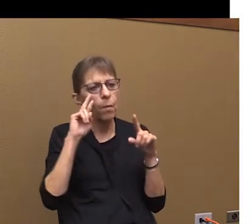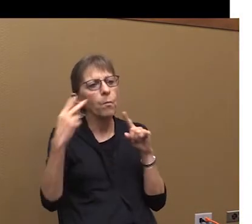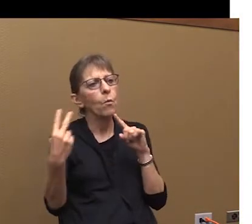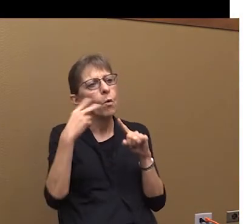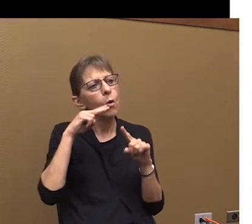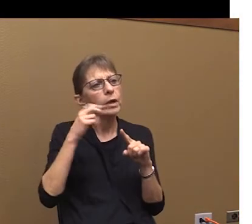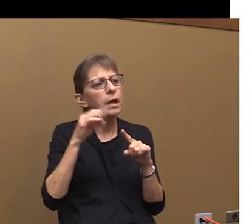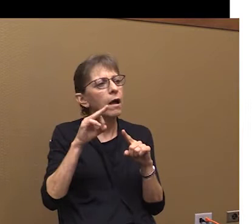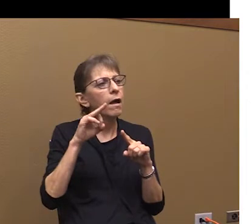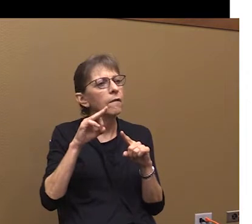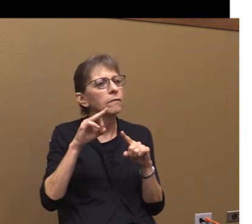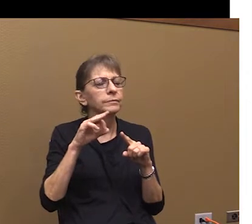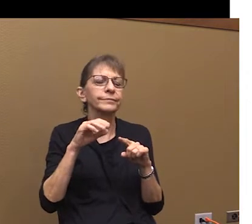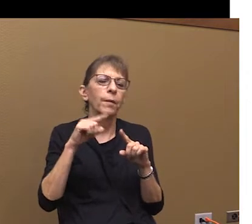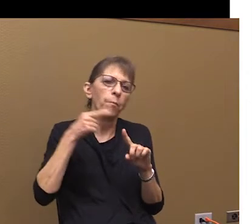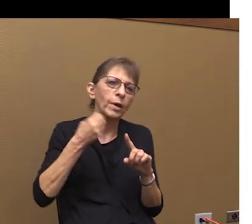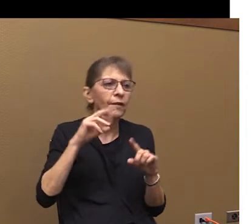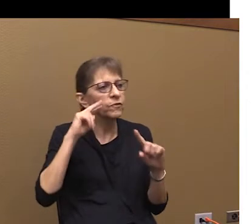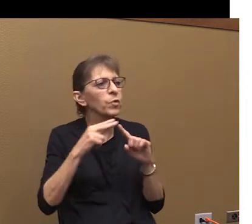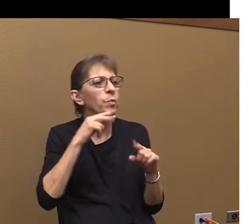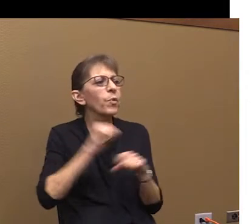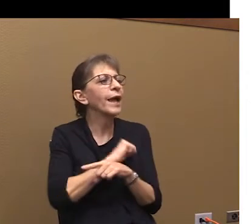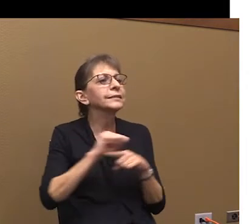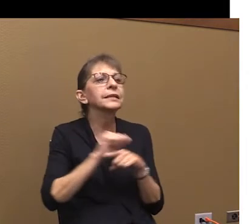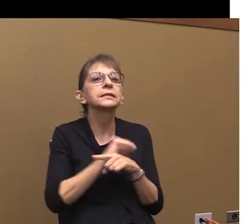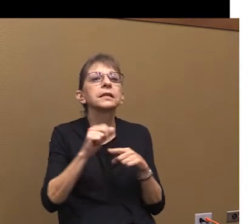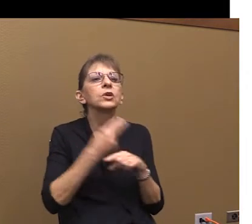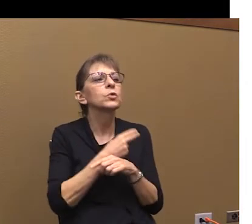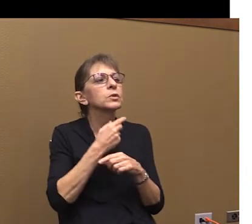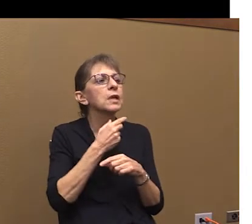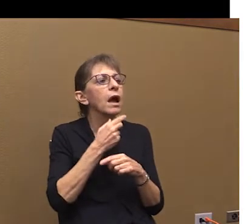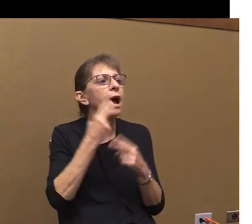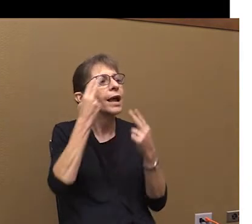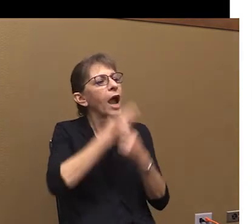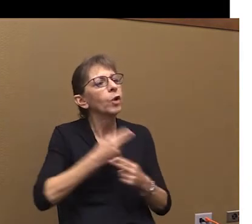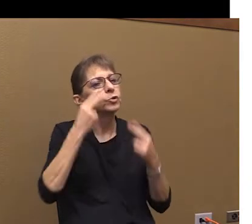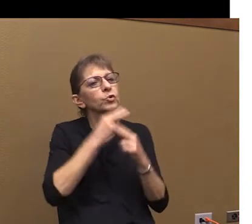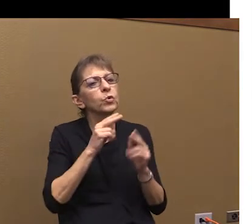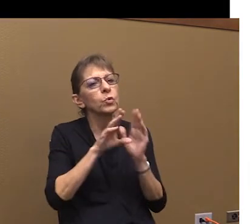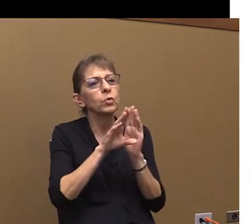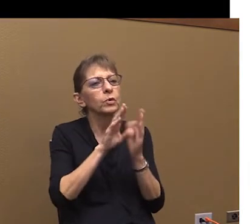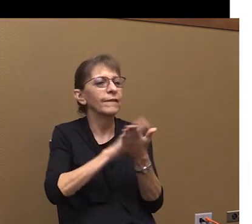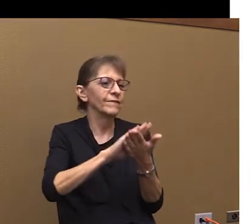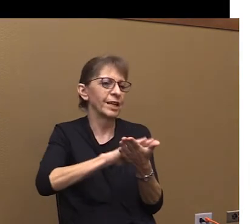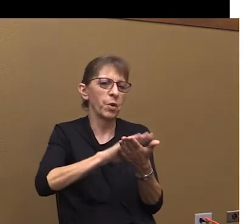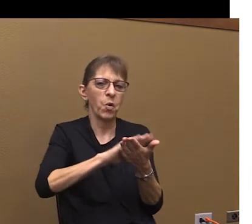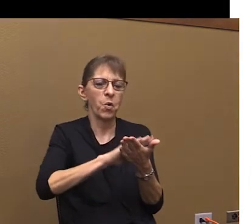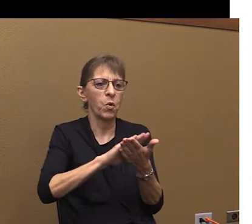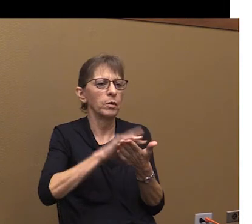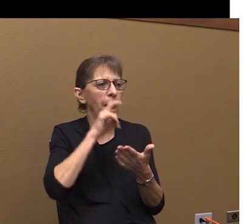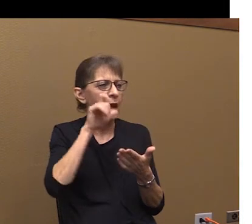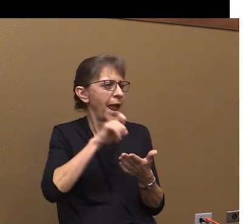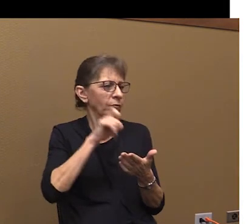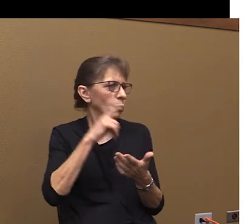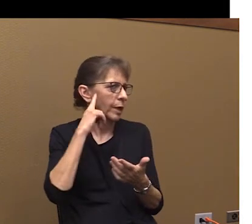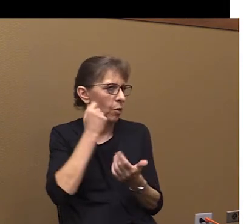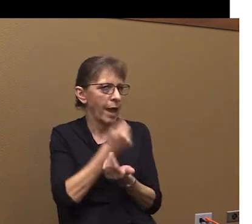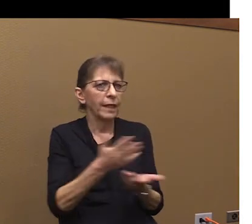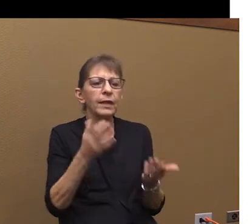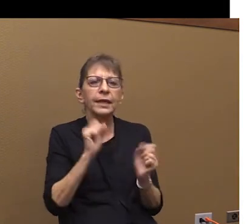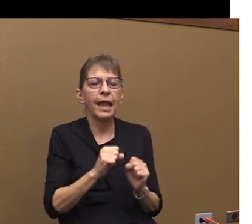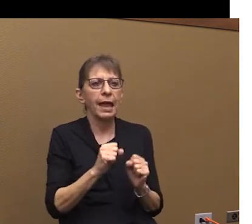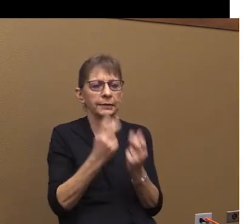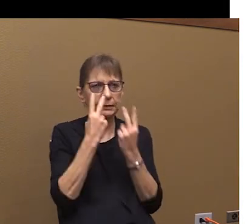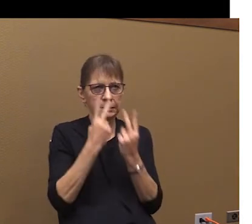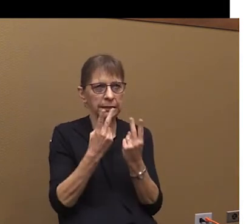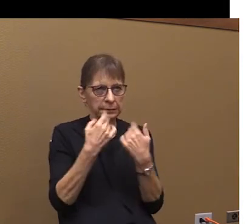One of them, I think it was a 3rd grade example, was point of view practice, and they just used a